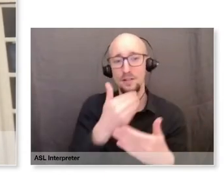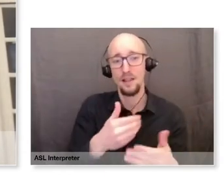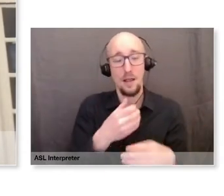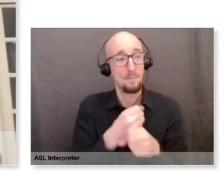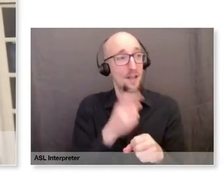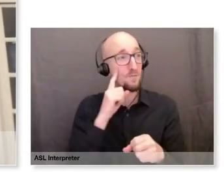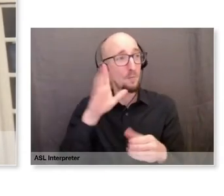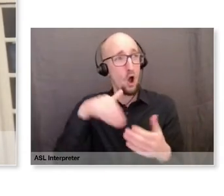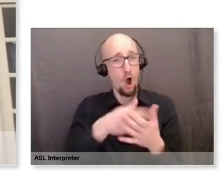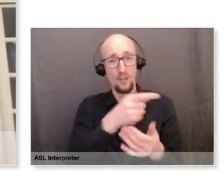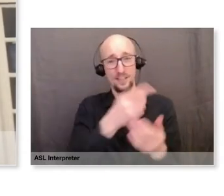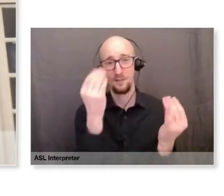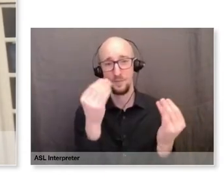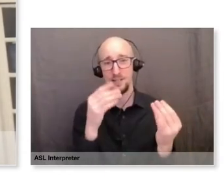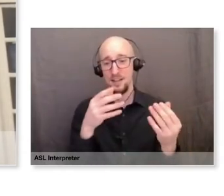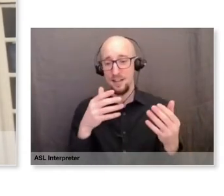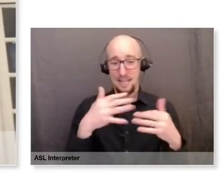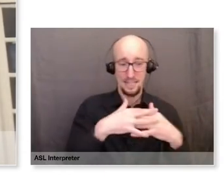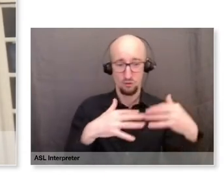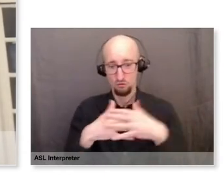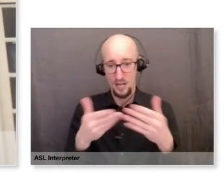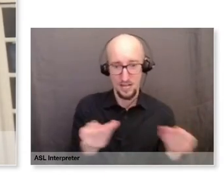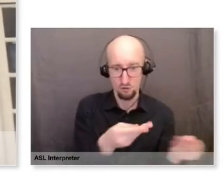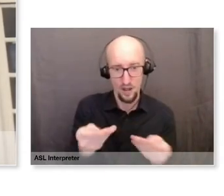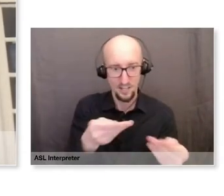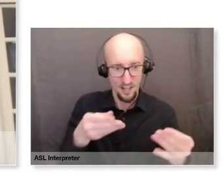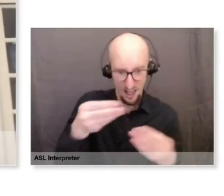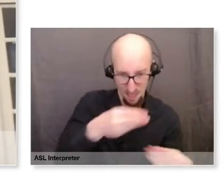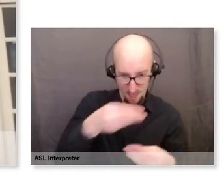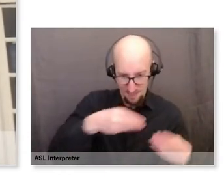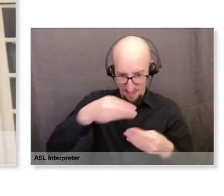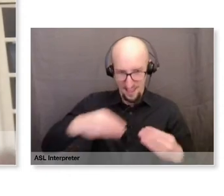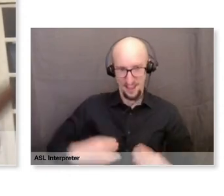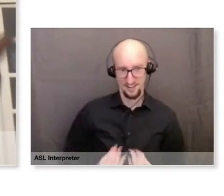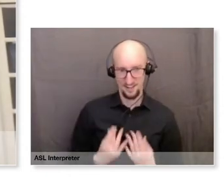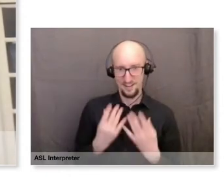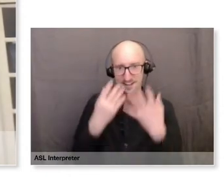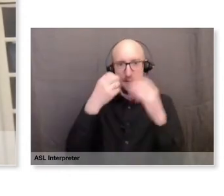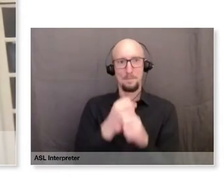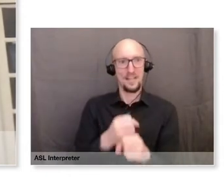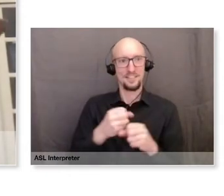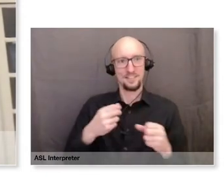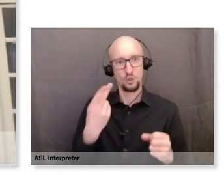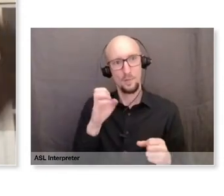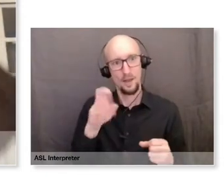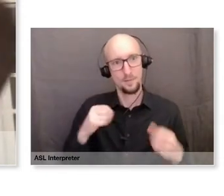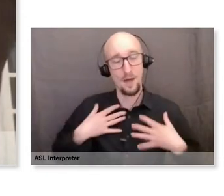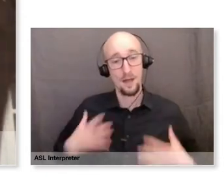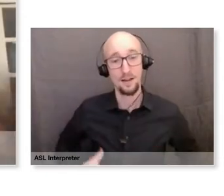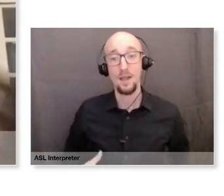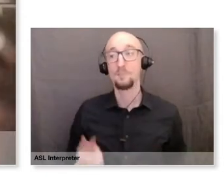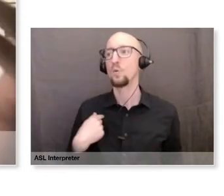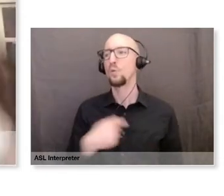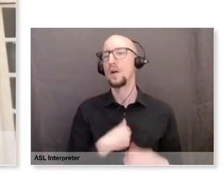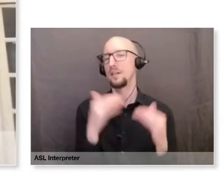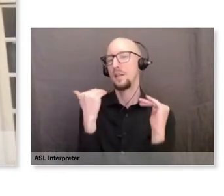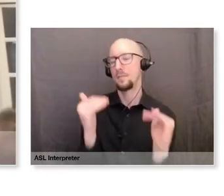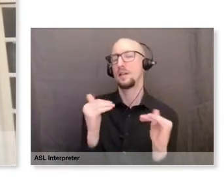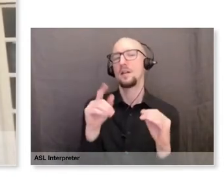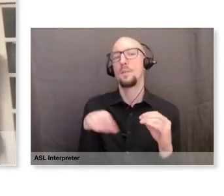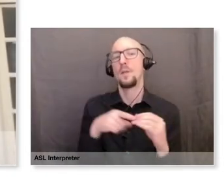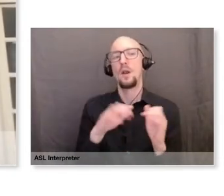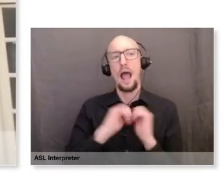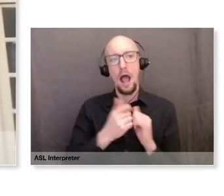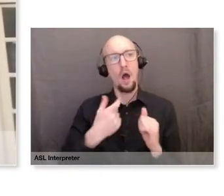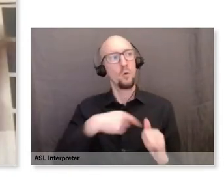information interacting, right, in this way. And I think we're limited in that way by the manner in which we have built scientific knowledge,